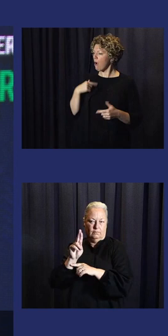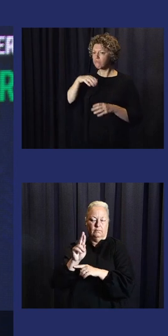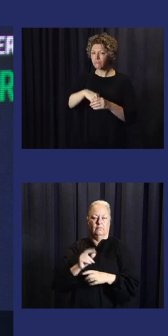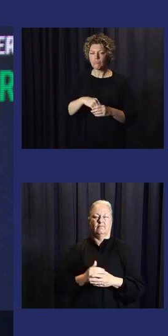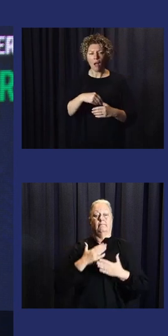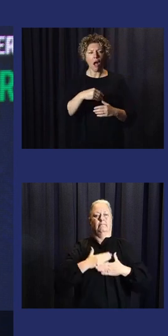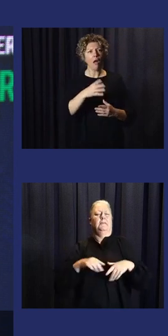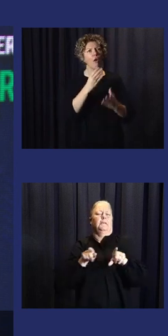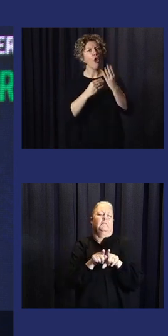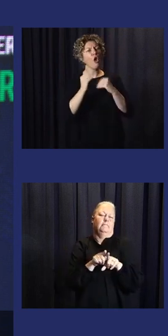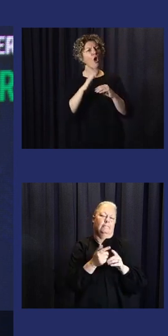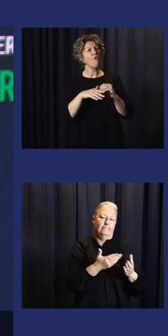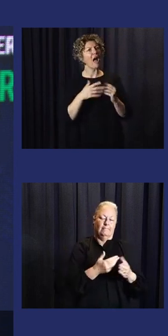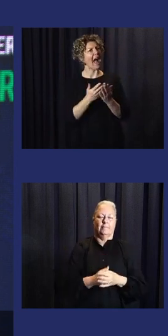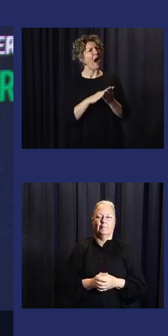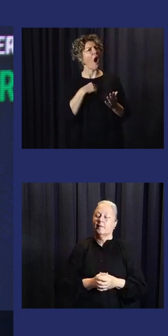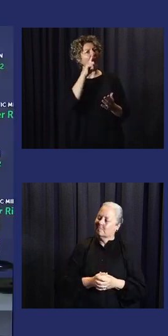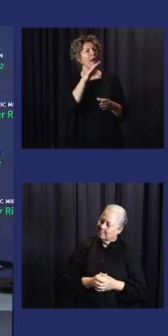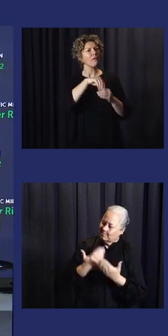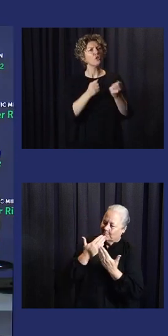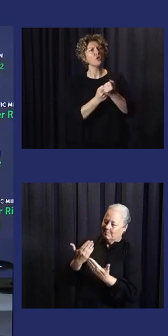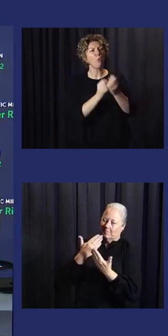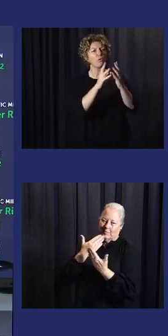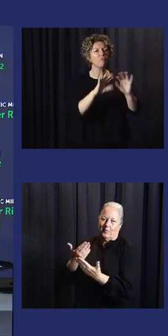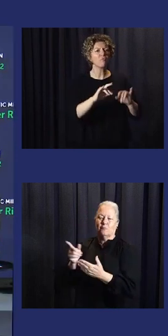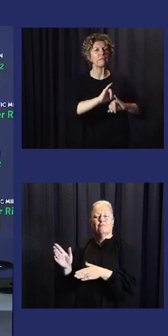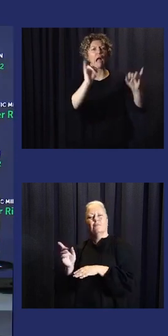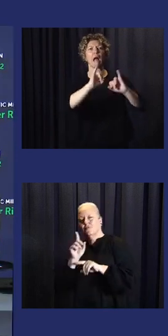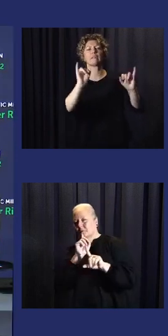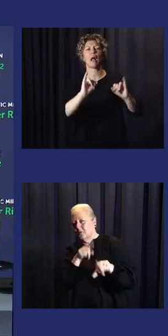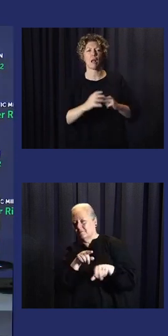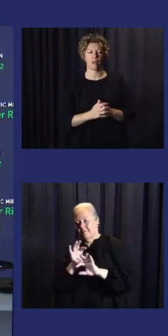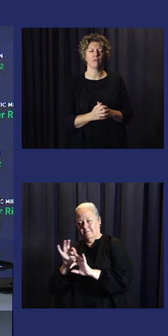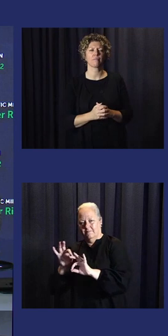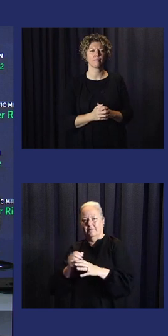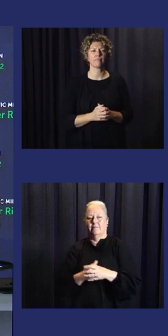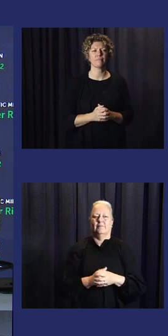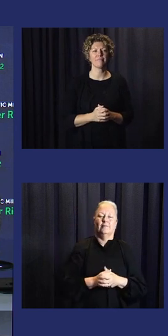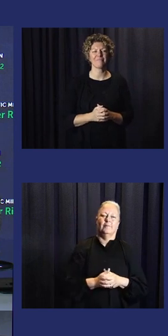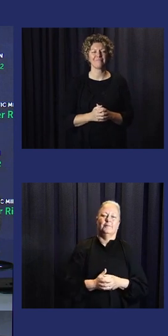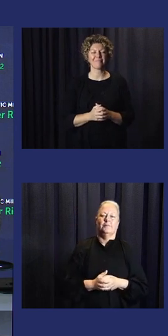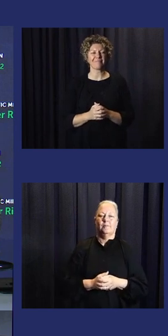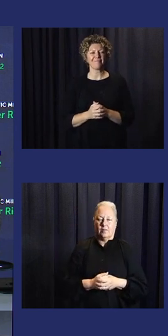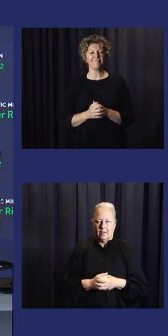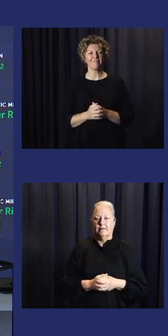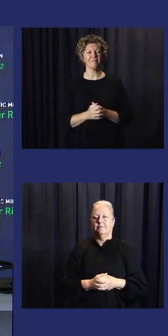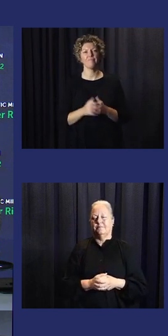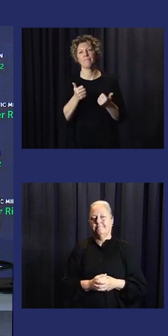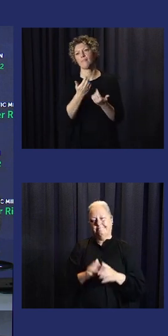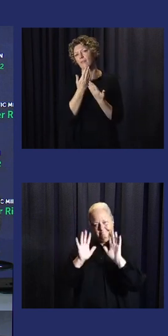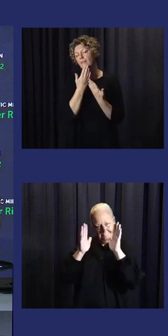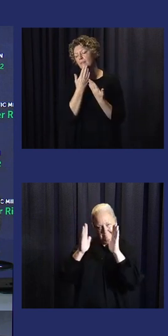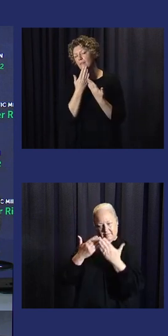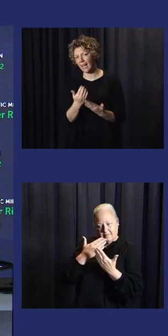risk reduction effort. Great, thank you so much, Sudirman, for that. I think it's an offer that we'll look forward